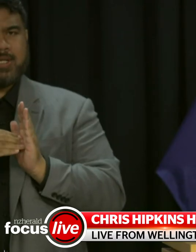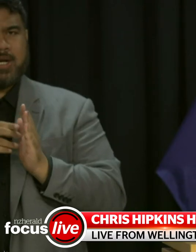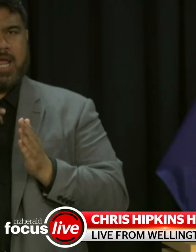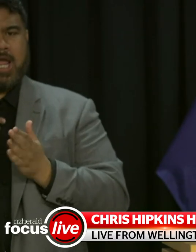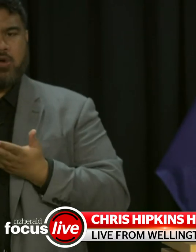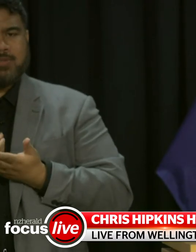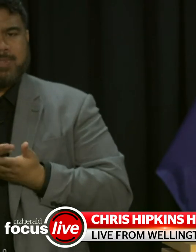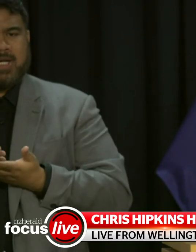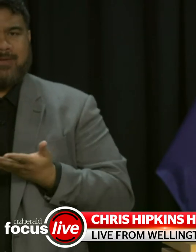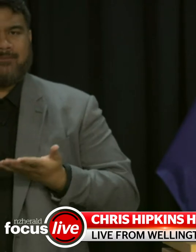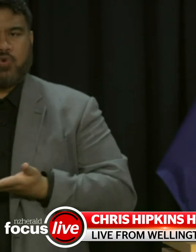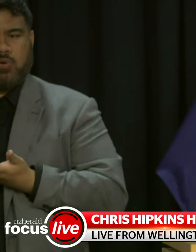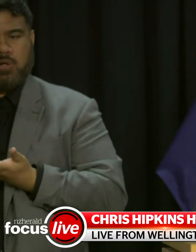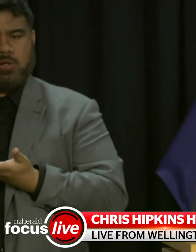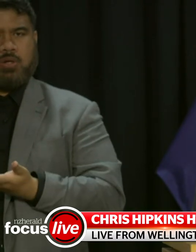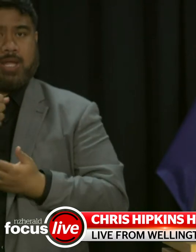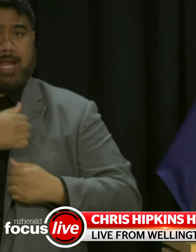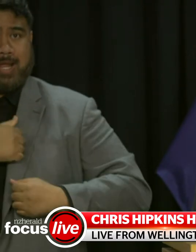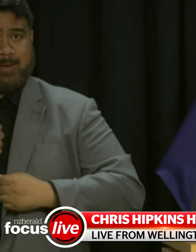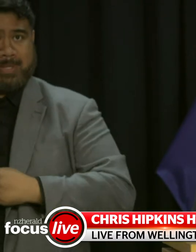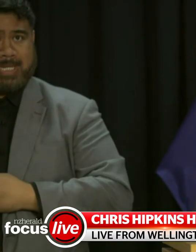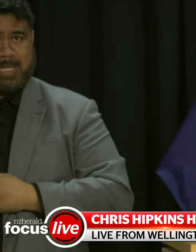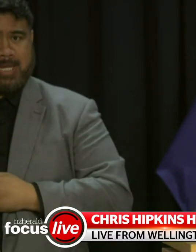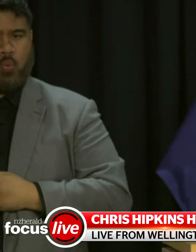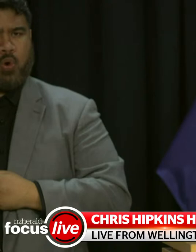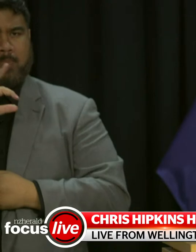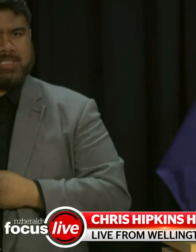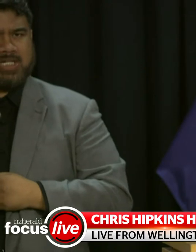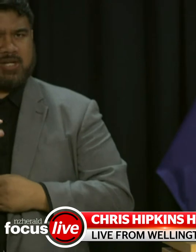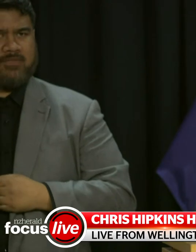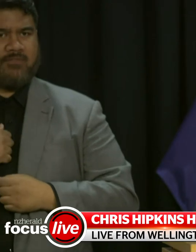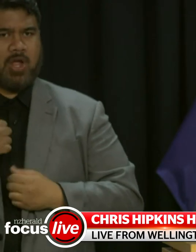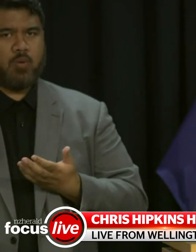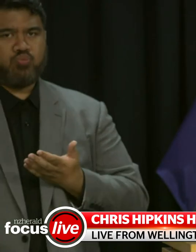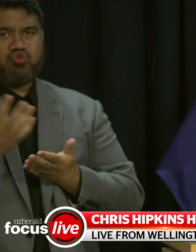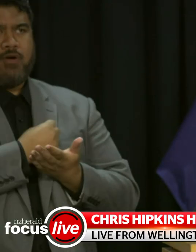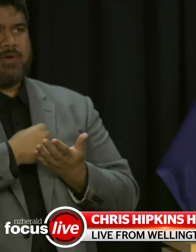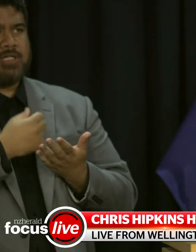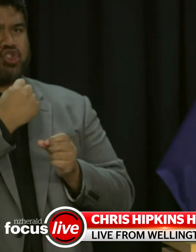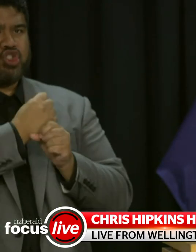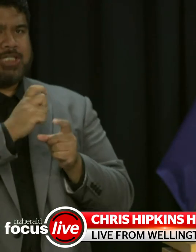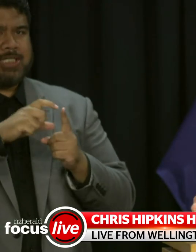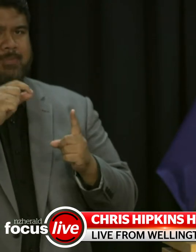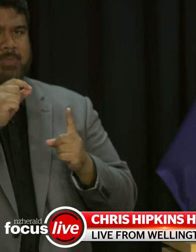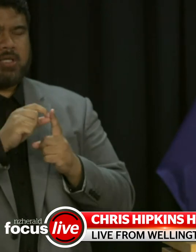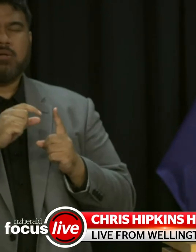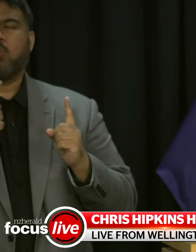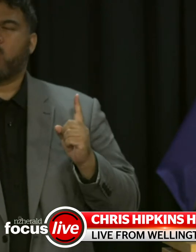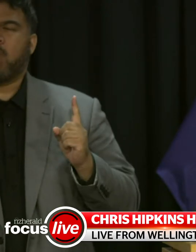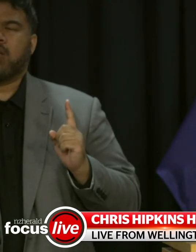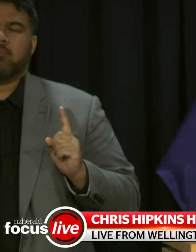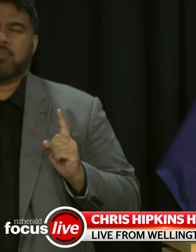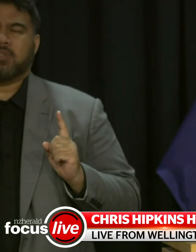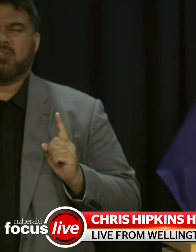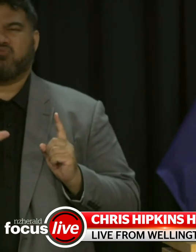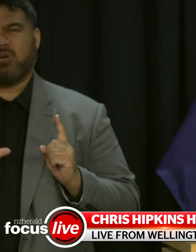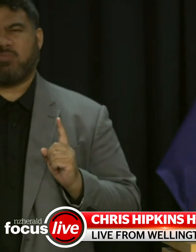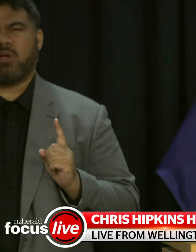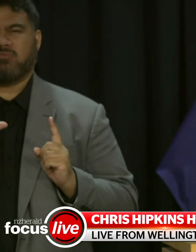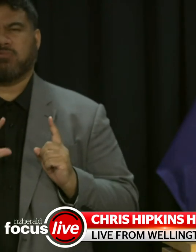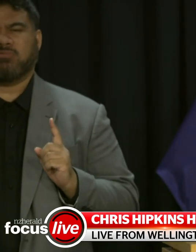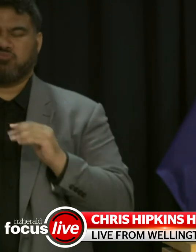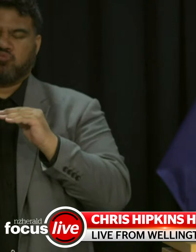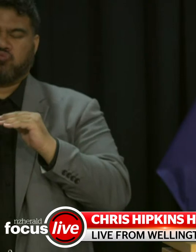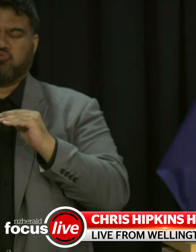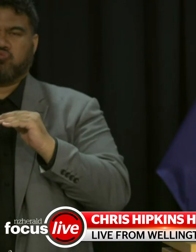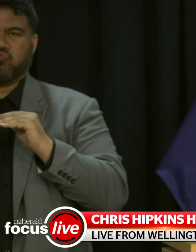percentage of GDP? Do you know? It's still roughly 1%, so it's around we've hovered around that figure. Do